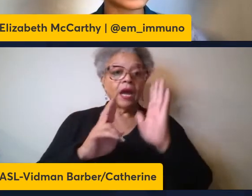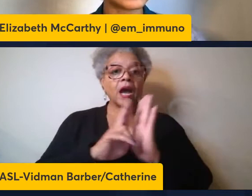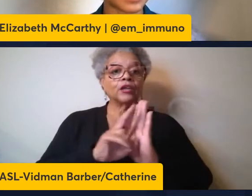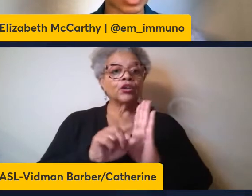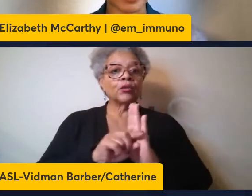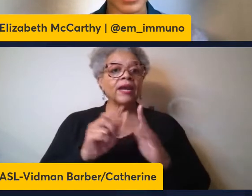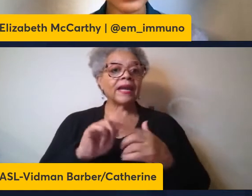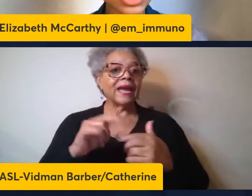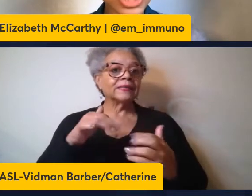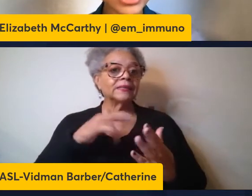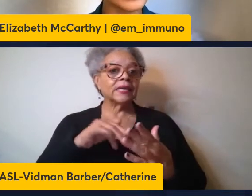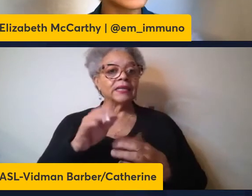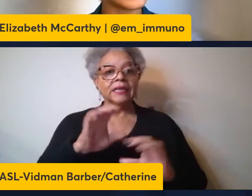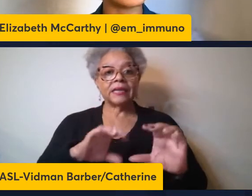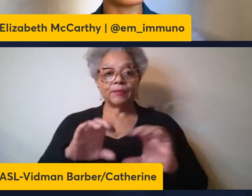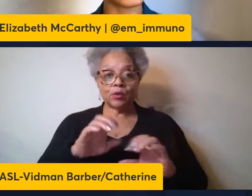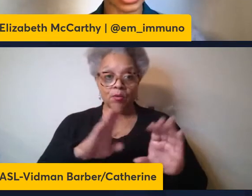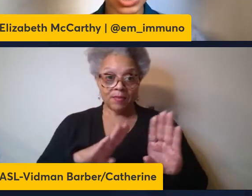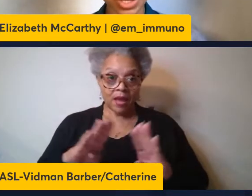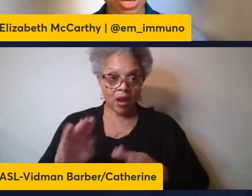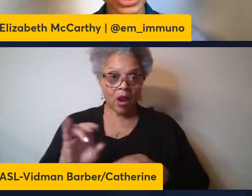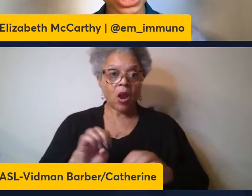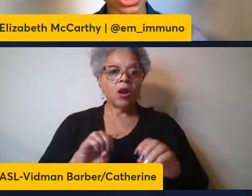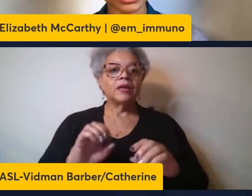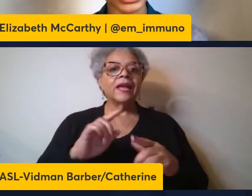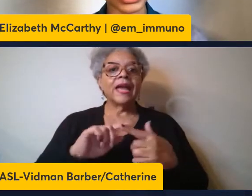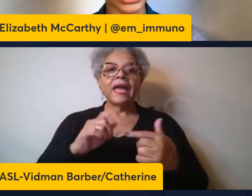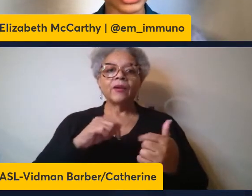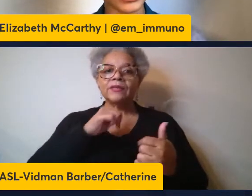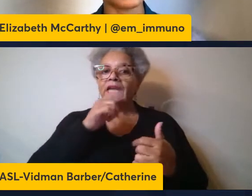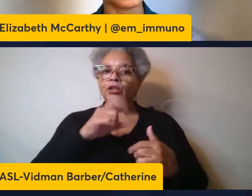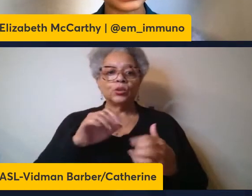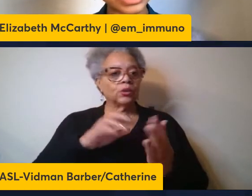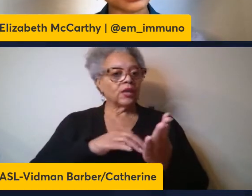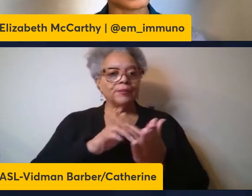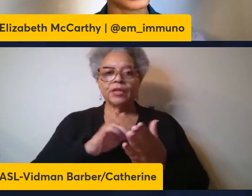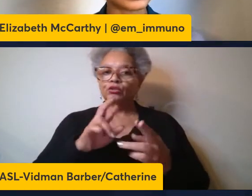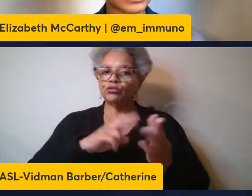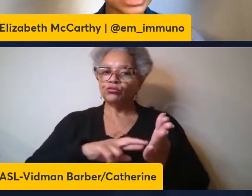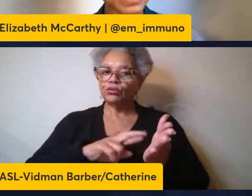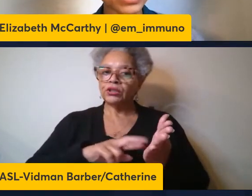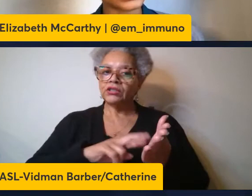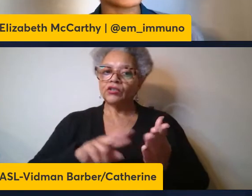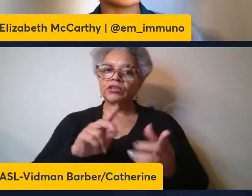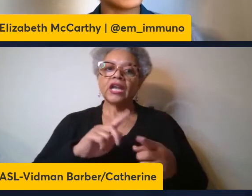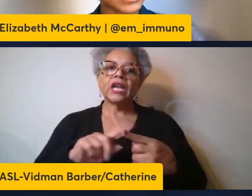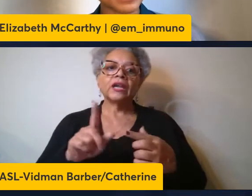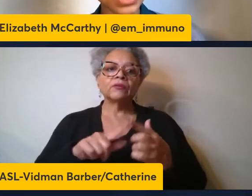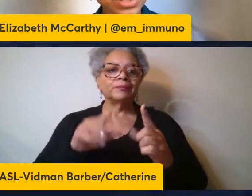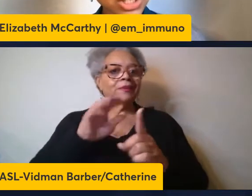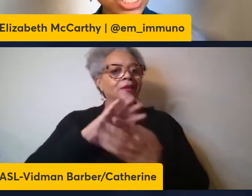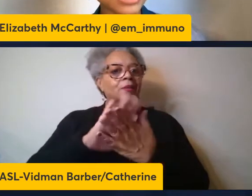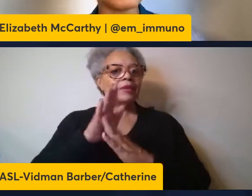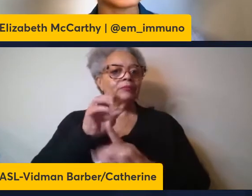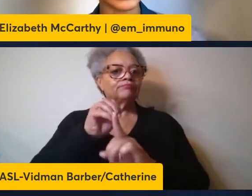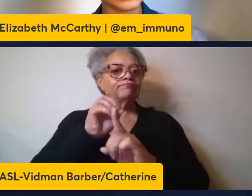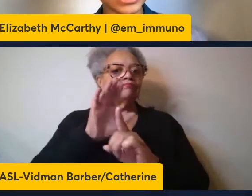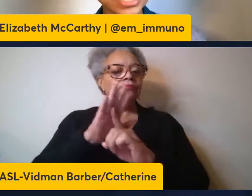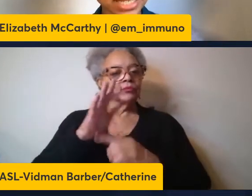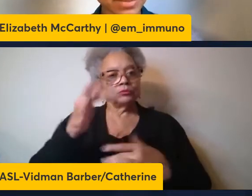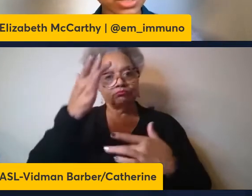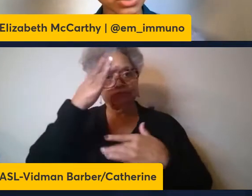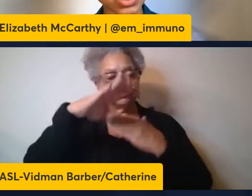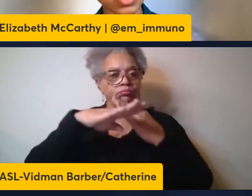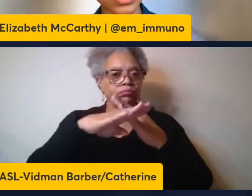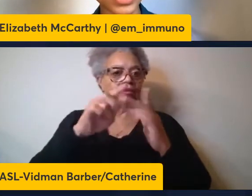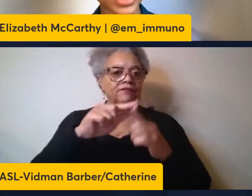actually studied chemical biology and was not doing computational research, and then was really through getting exposed to immunology and big data